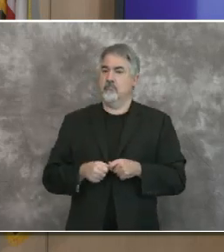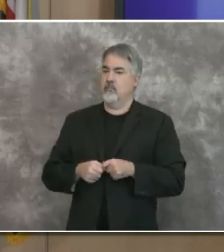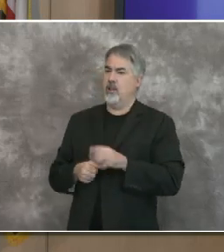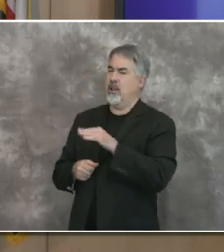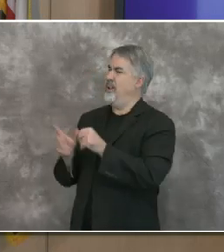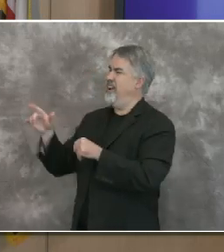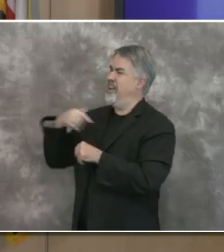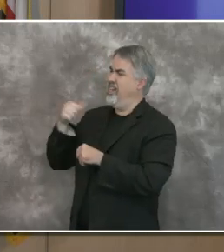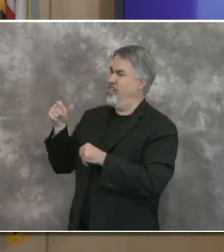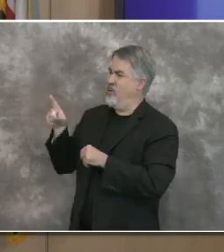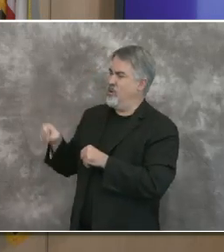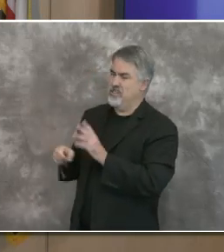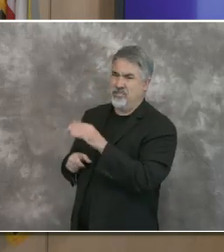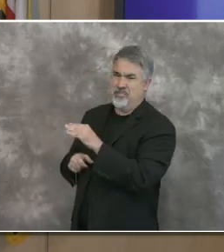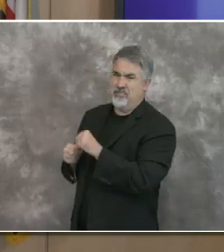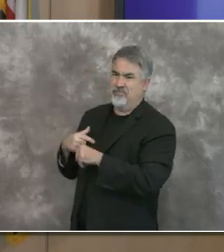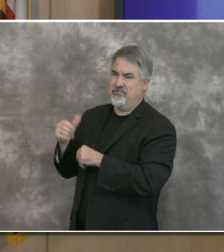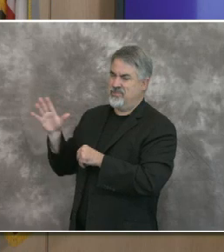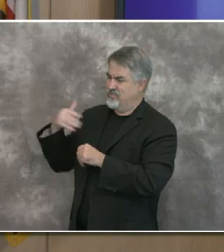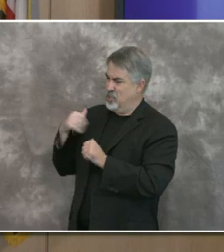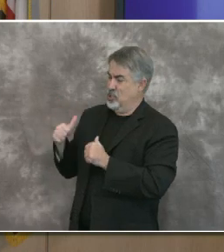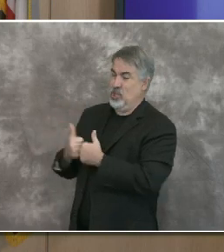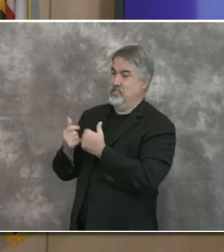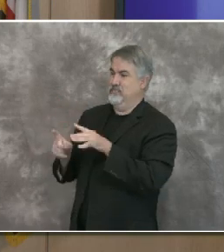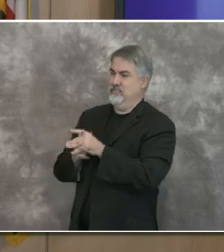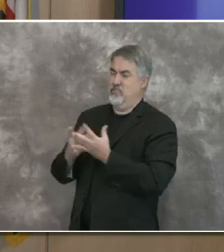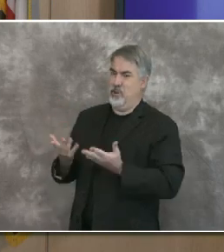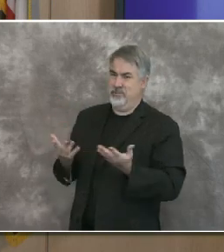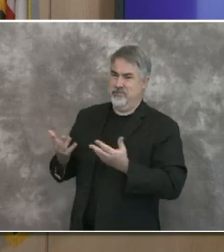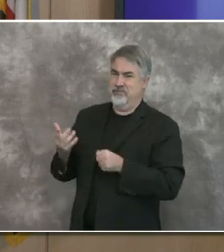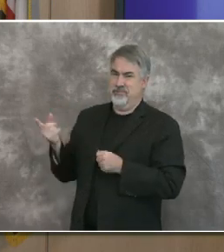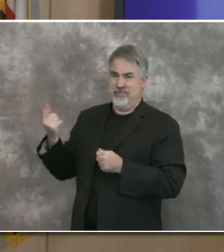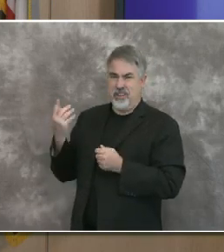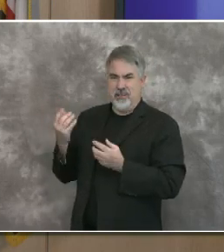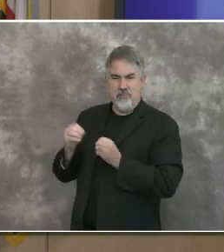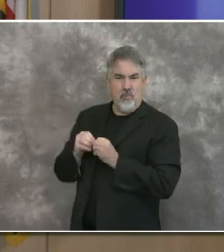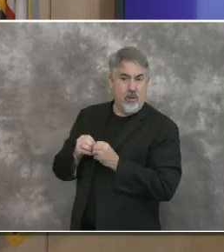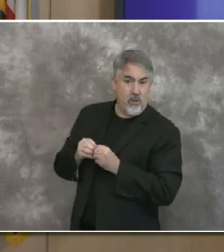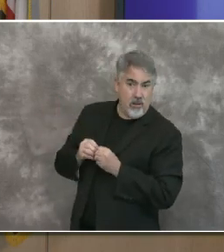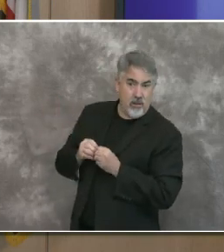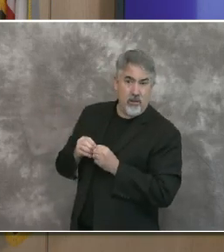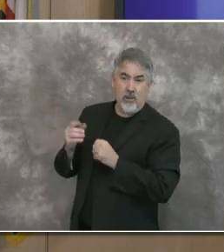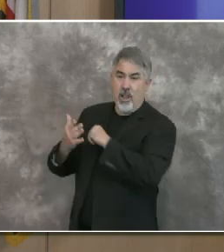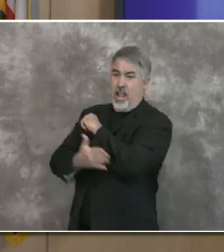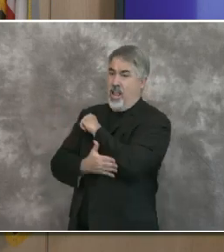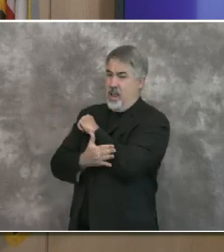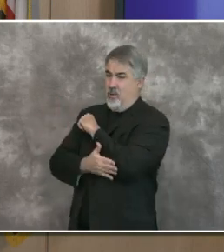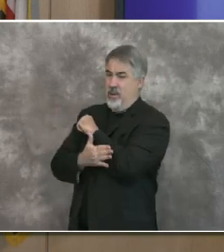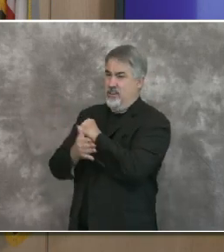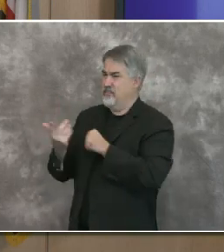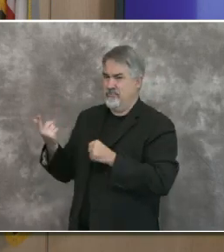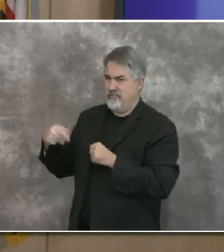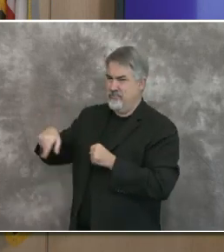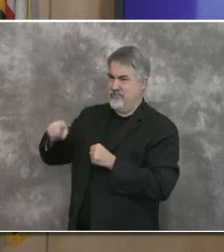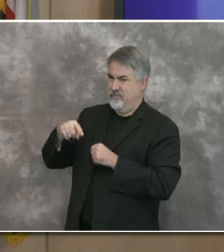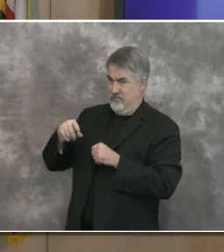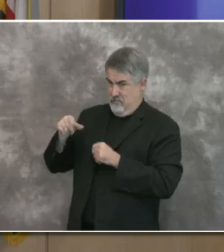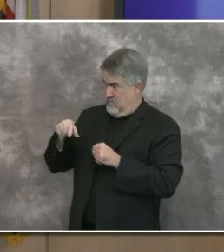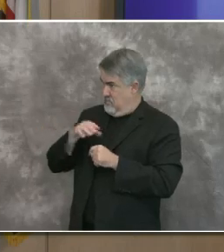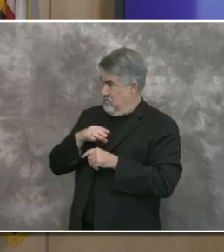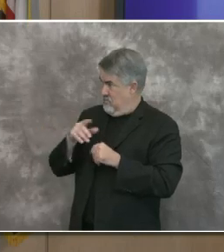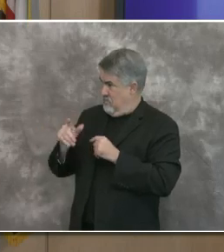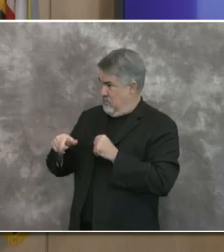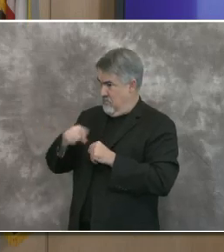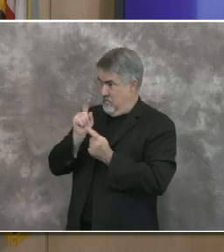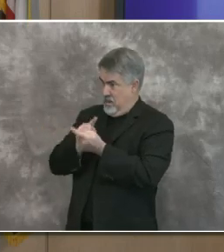biggest challenges facing the county toward meeting more of the requirements under phase 2? And is there a goal, maybe date that you have in mind that